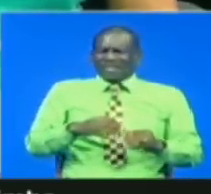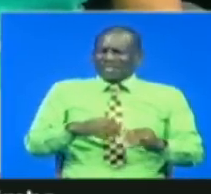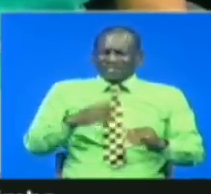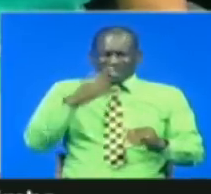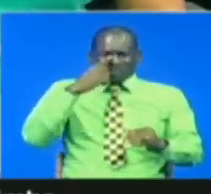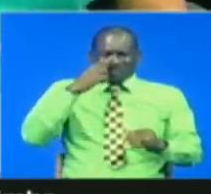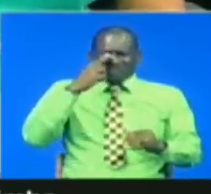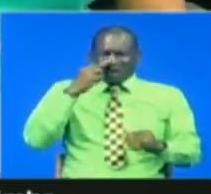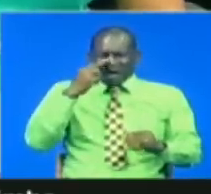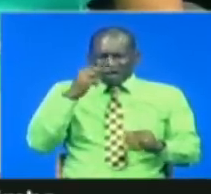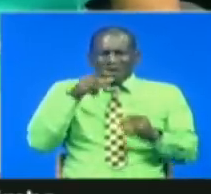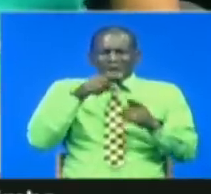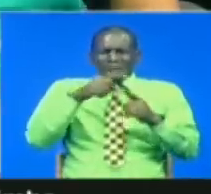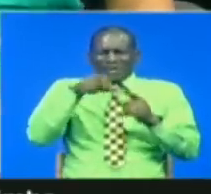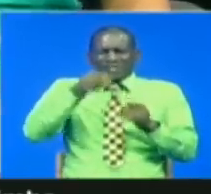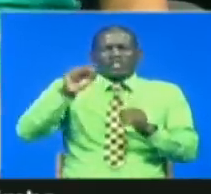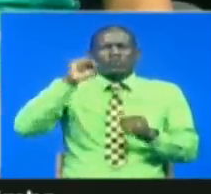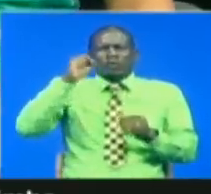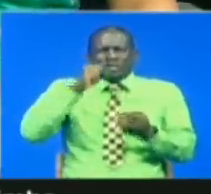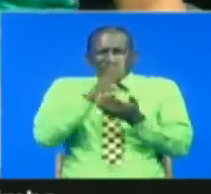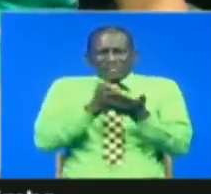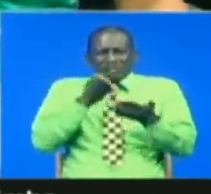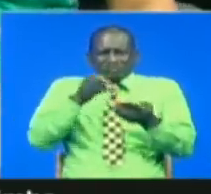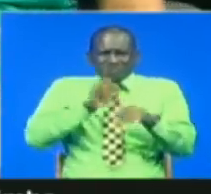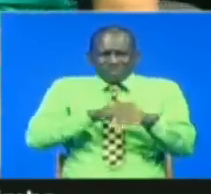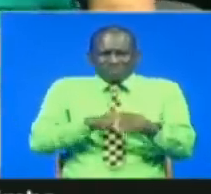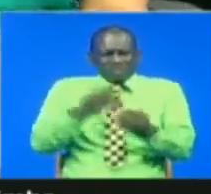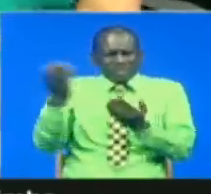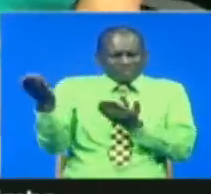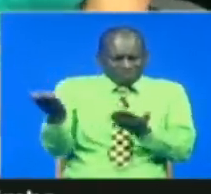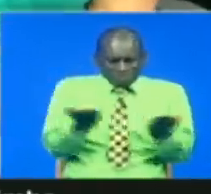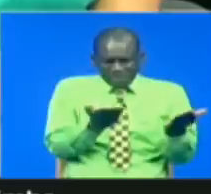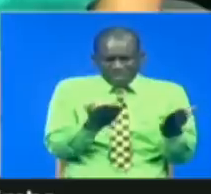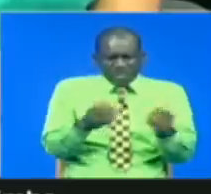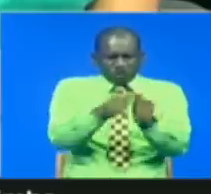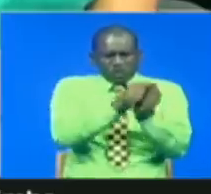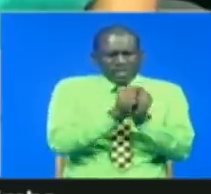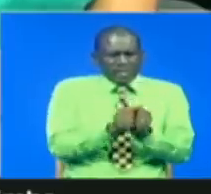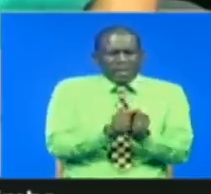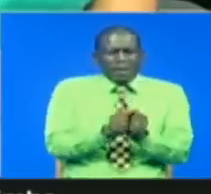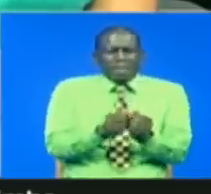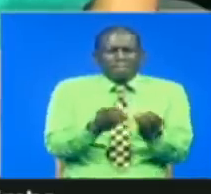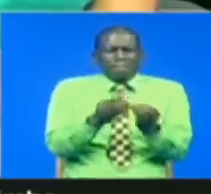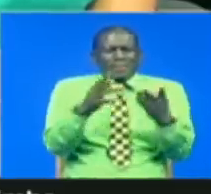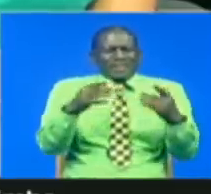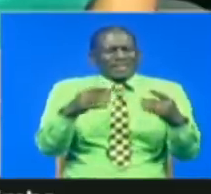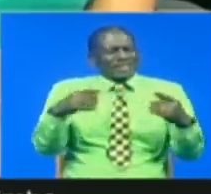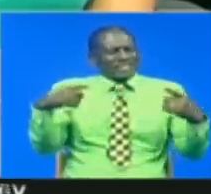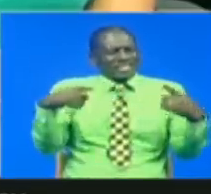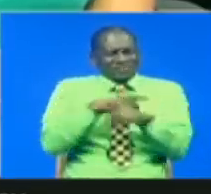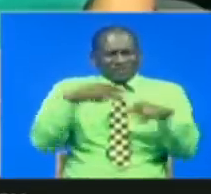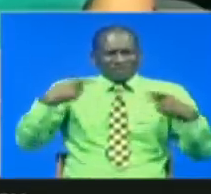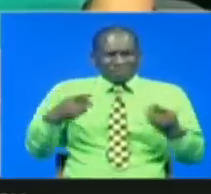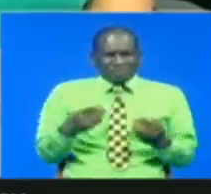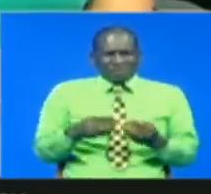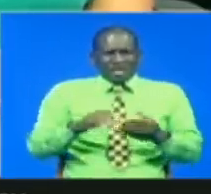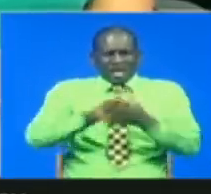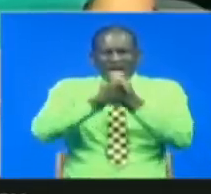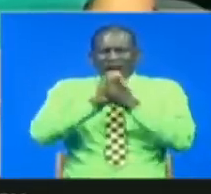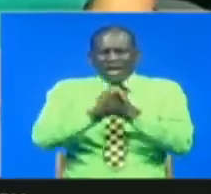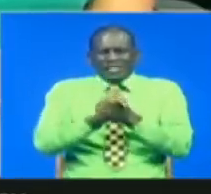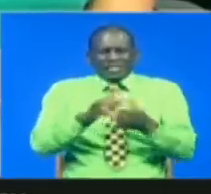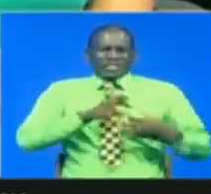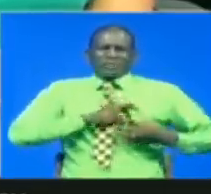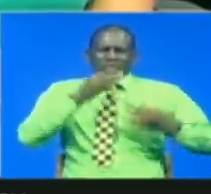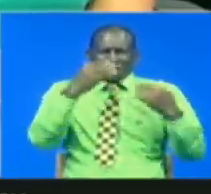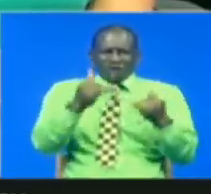of politics. Sometimes it brings together very strange bedfellows indeed. It's all about handshakes, and the spirit has now